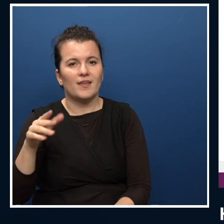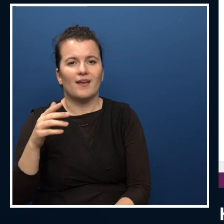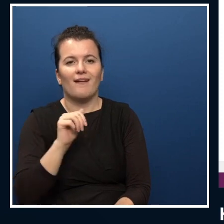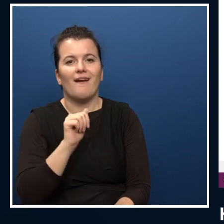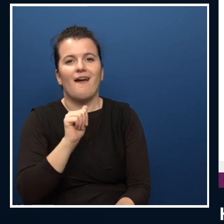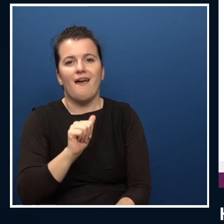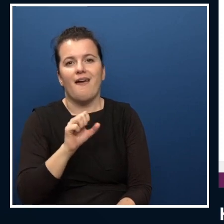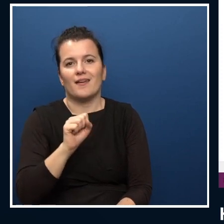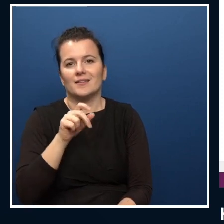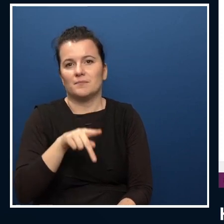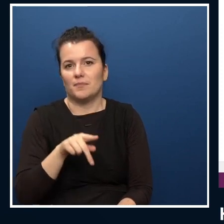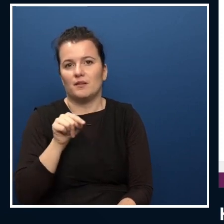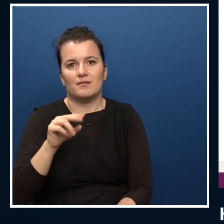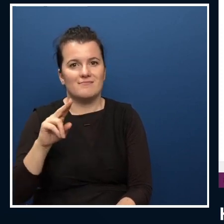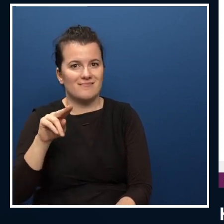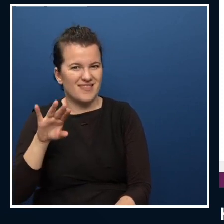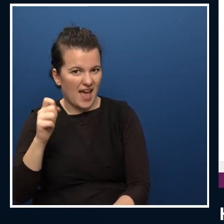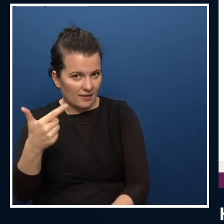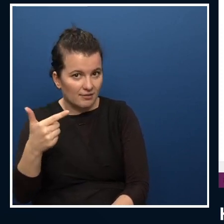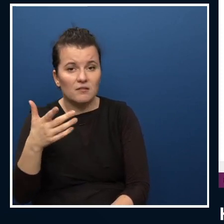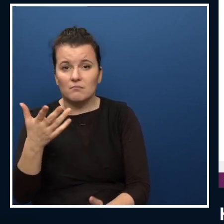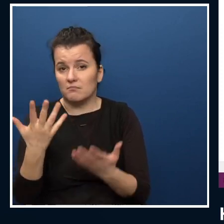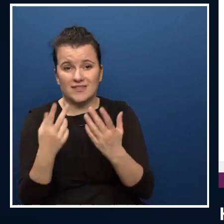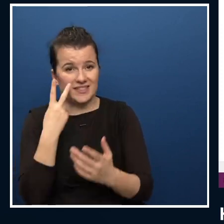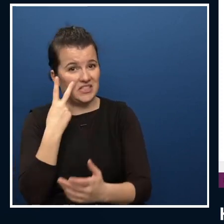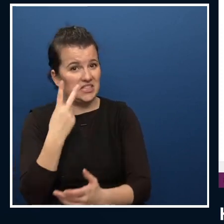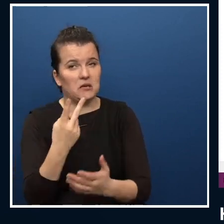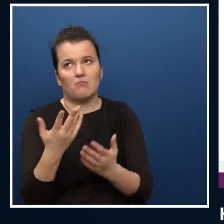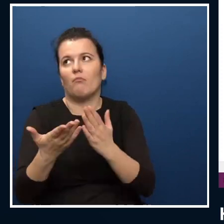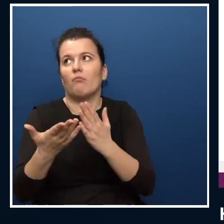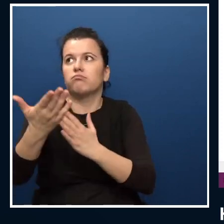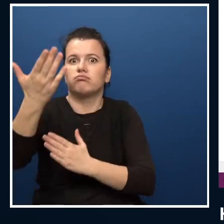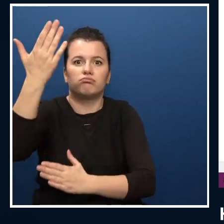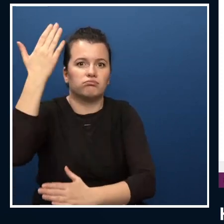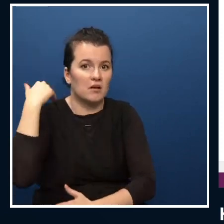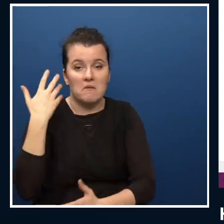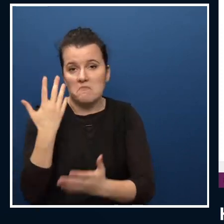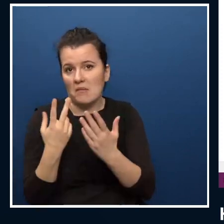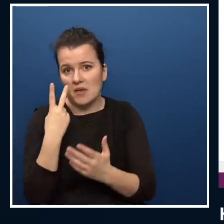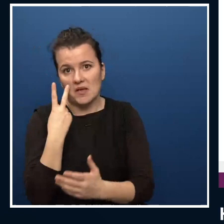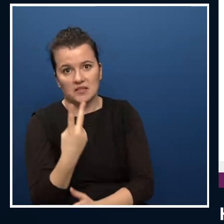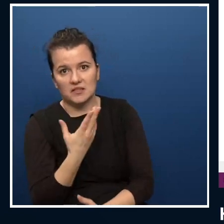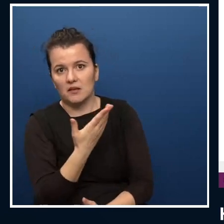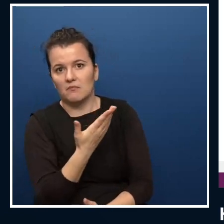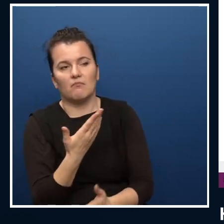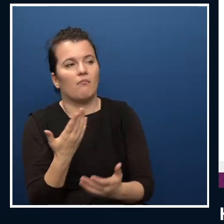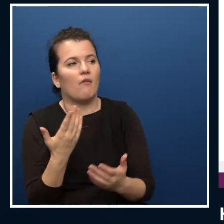So you might go and find, some blog